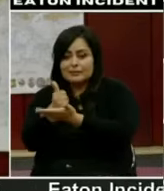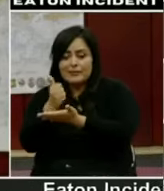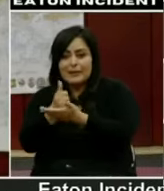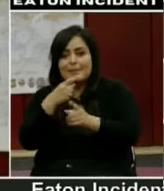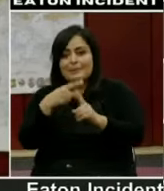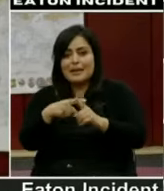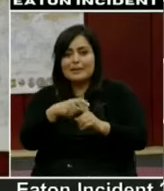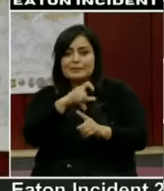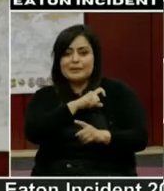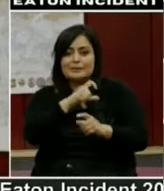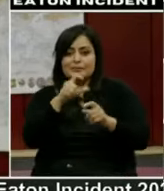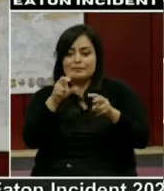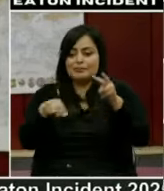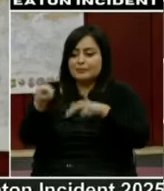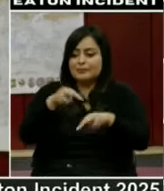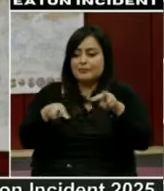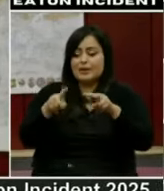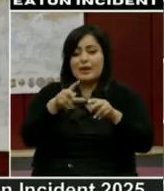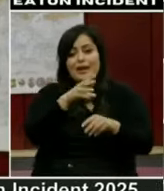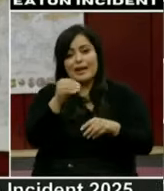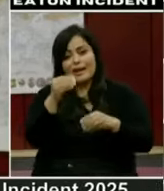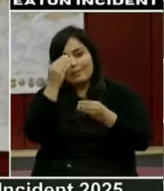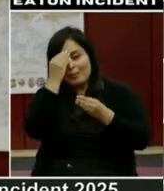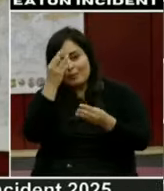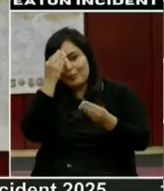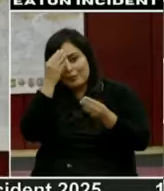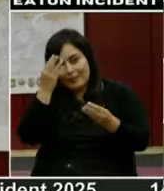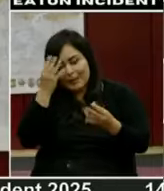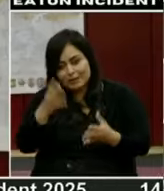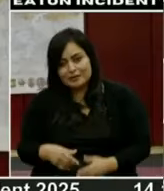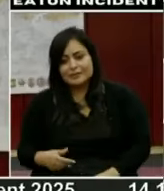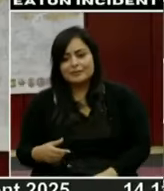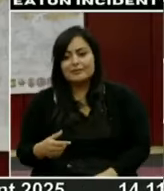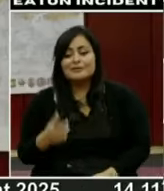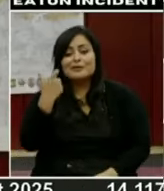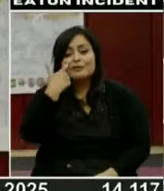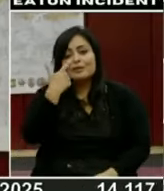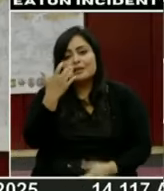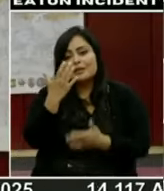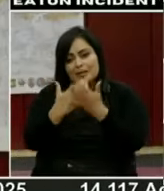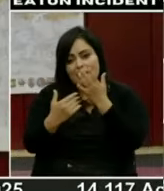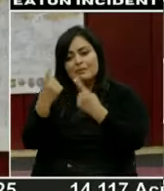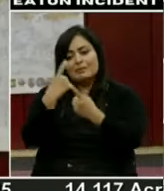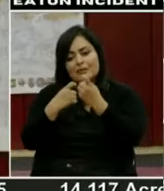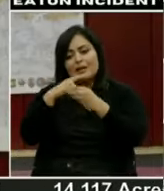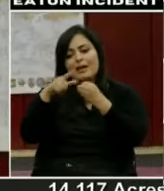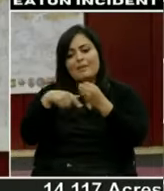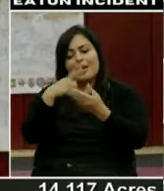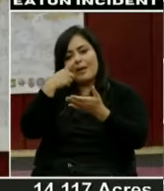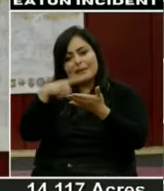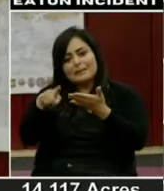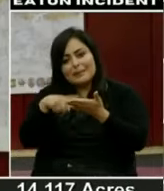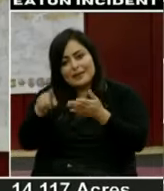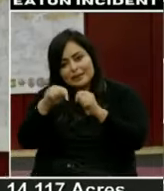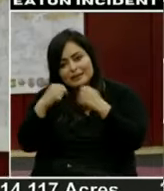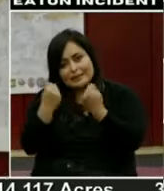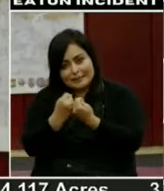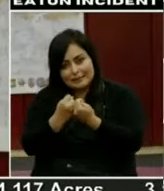and providing information. So specifically, there's been a lot of questions to damage inspection teams, which are DINS